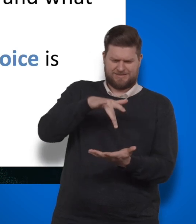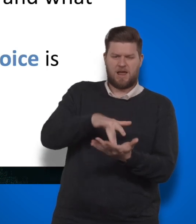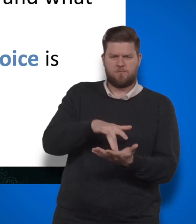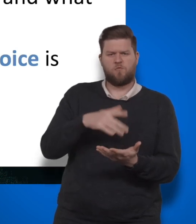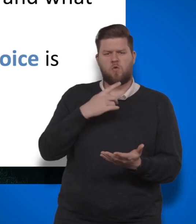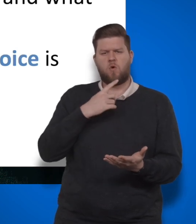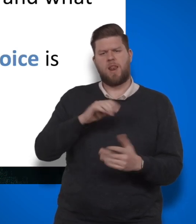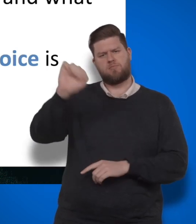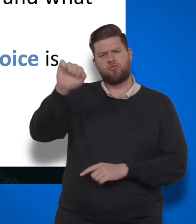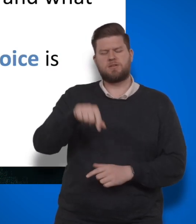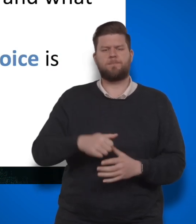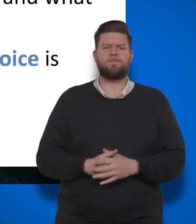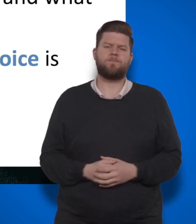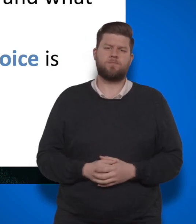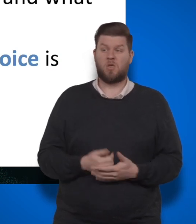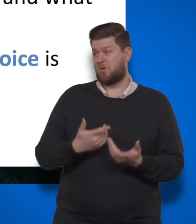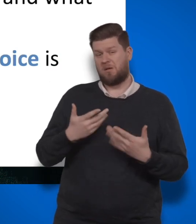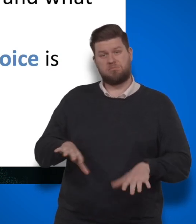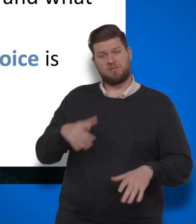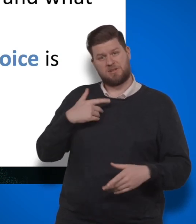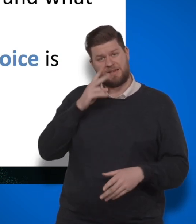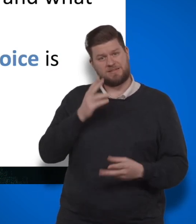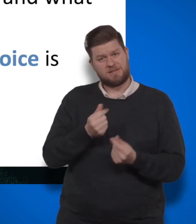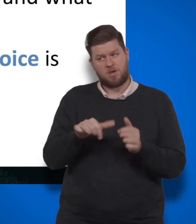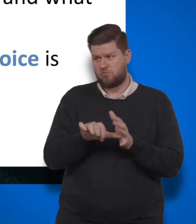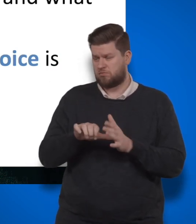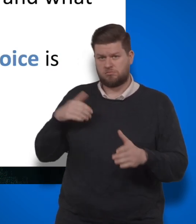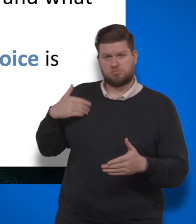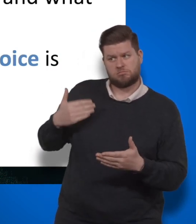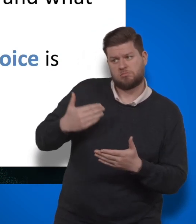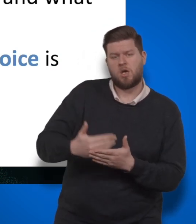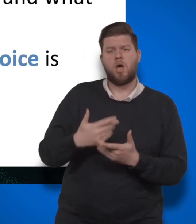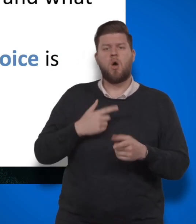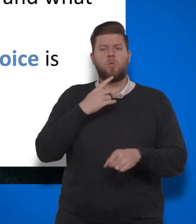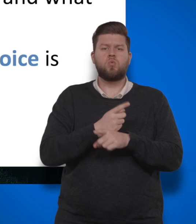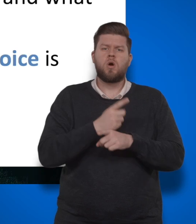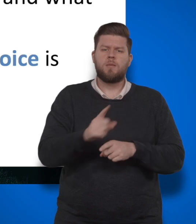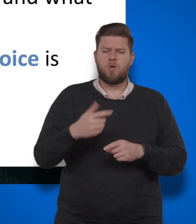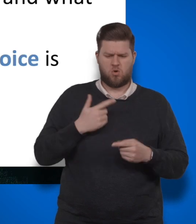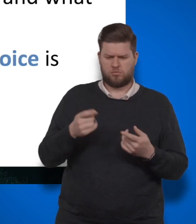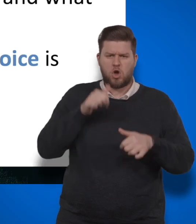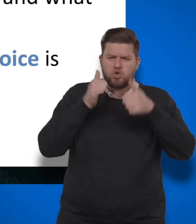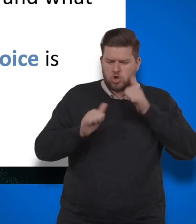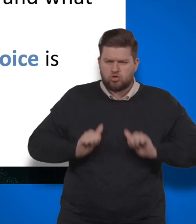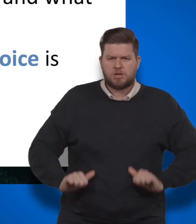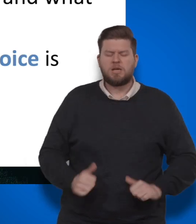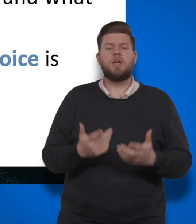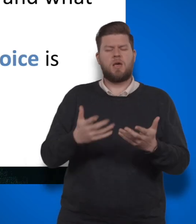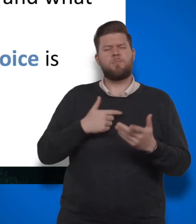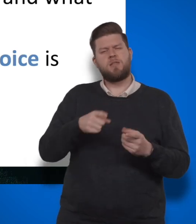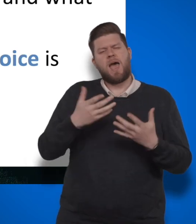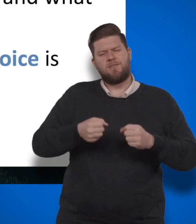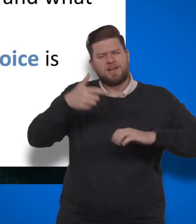already seen some of the problems of free choice when we looked at cosmetic surgery, but you know there's a deeper philosophical problem as well.